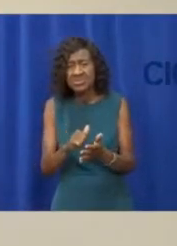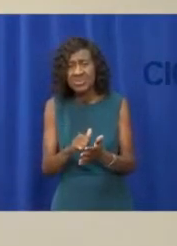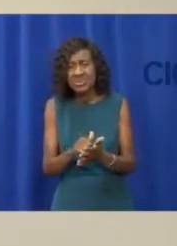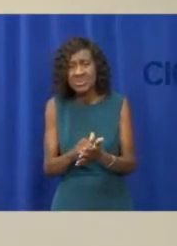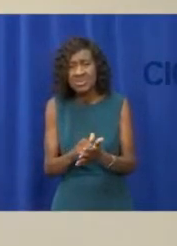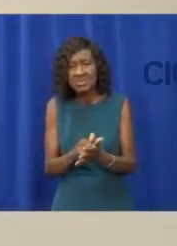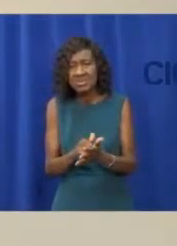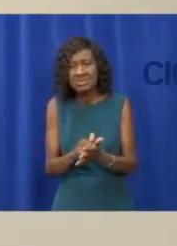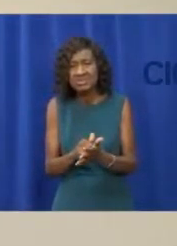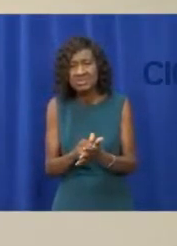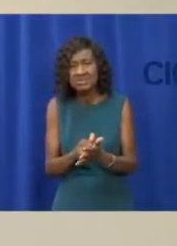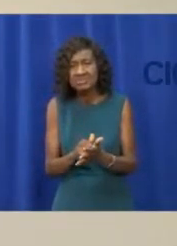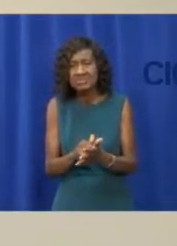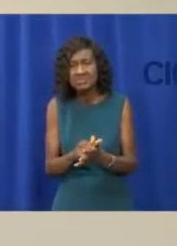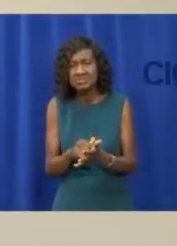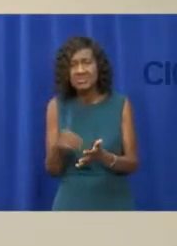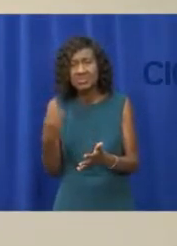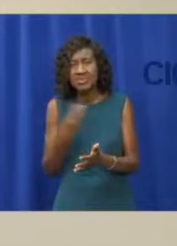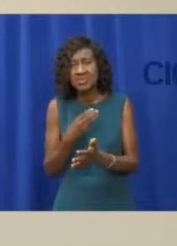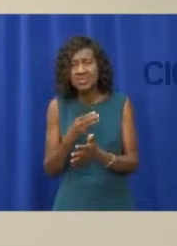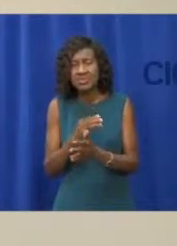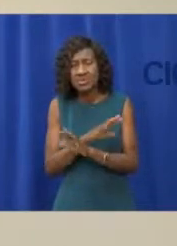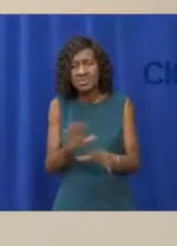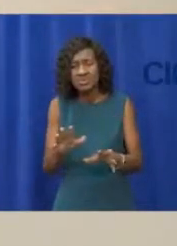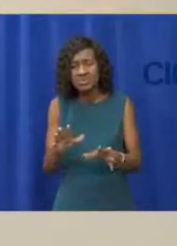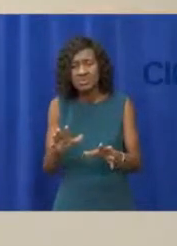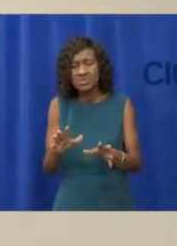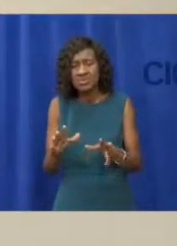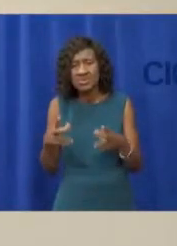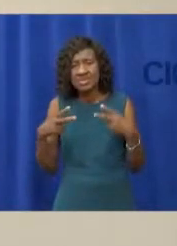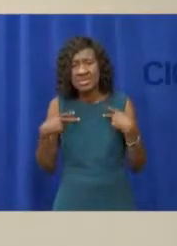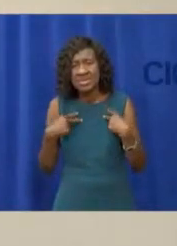not massive community spread of it,